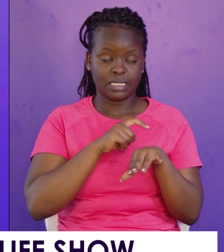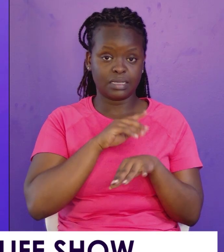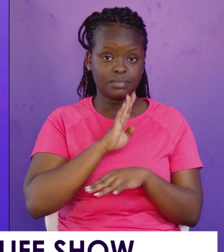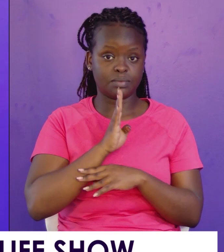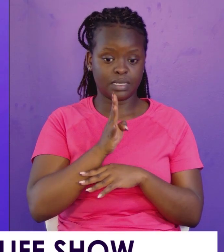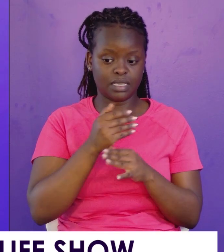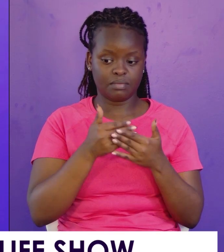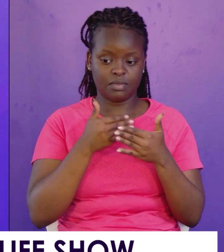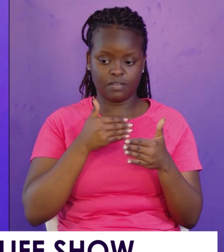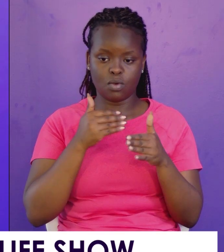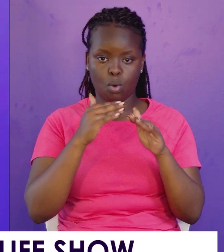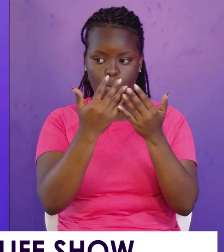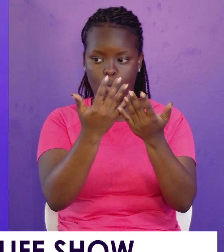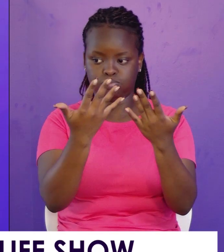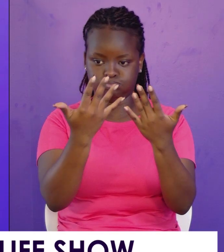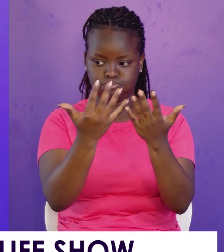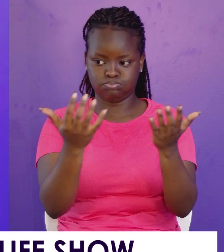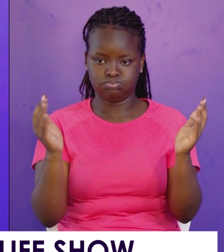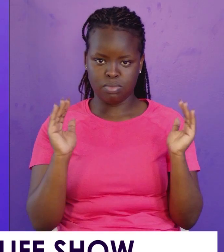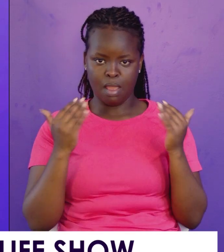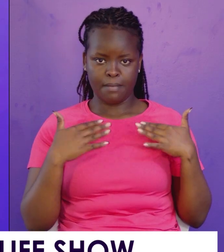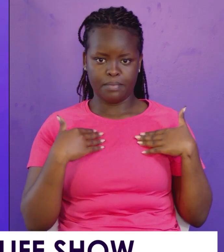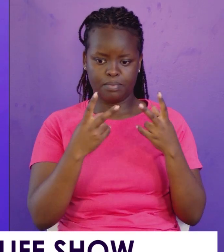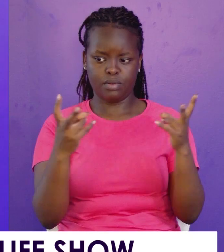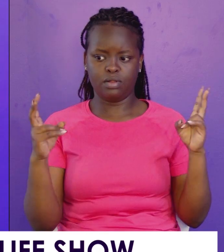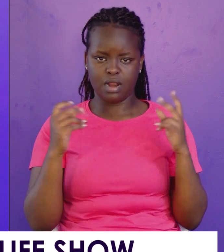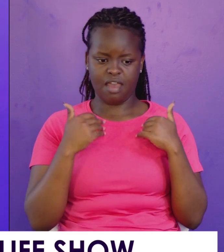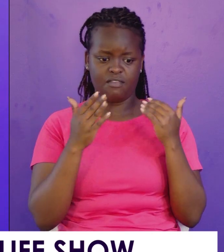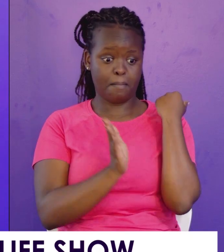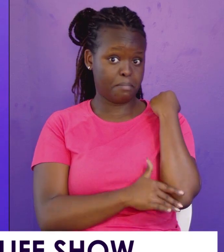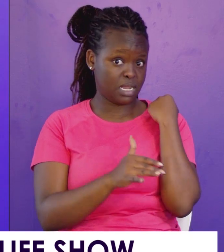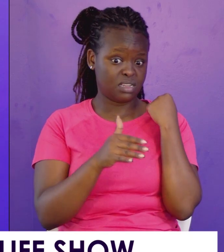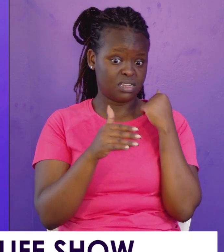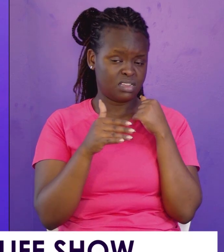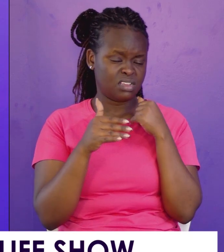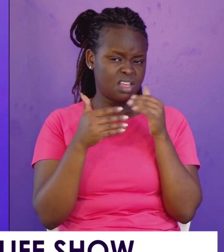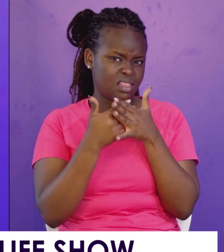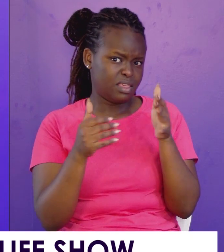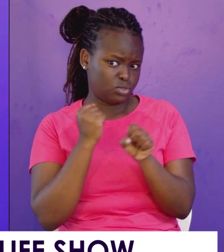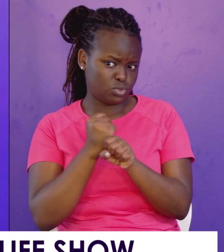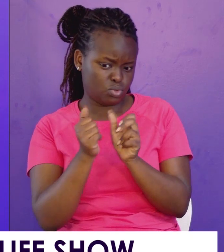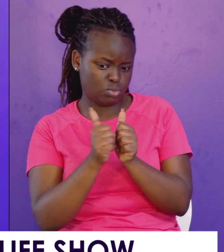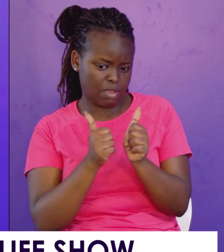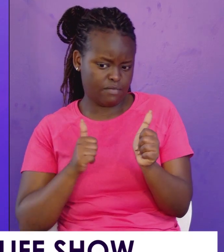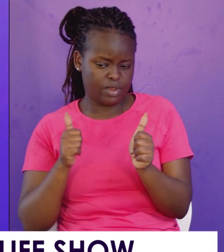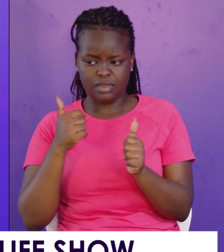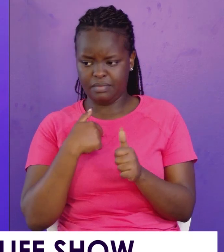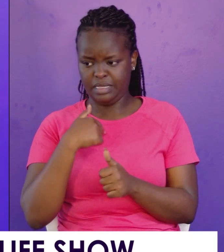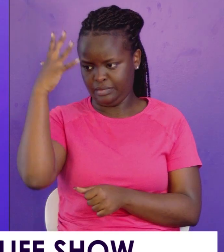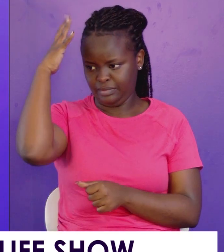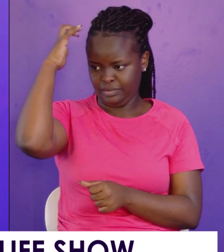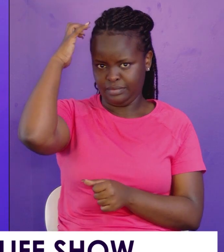before an audience, are there some bad habits, you know, things to avoid? Like, I've just scratched my head. Can